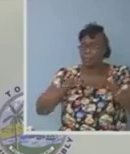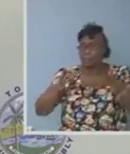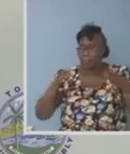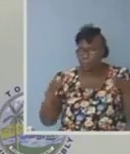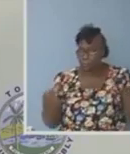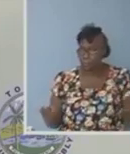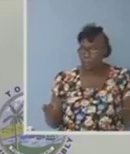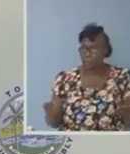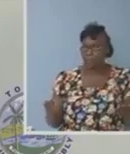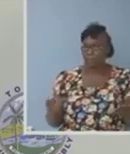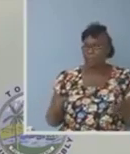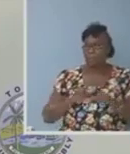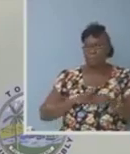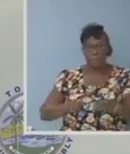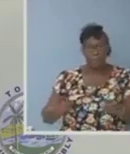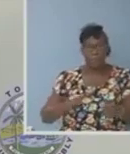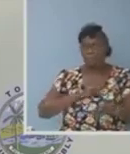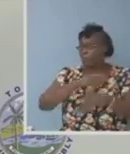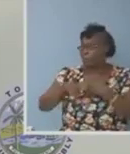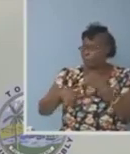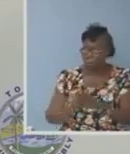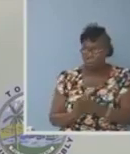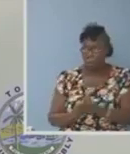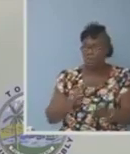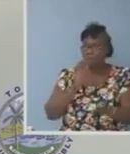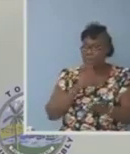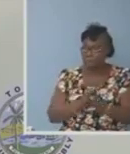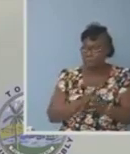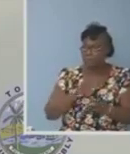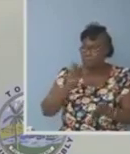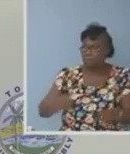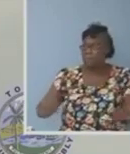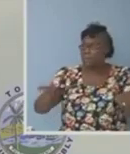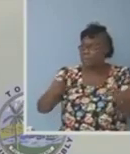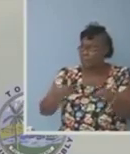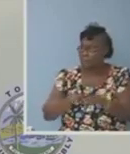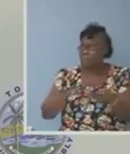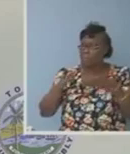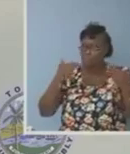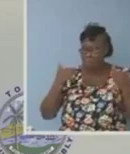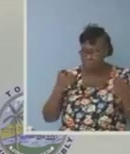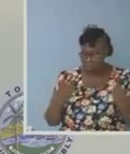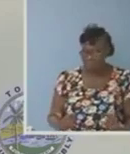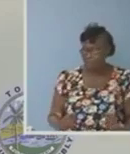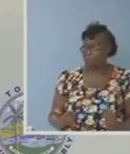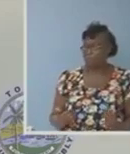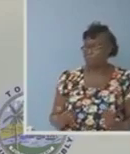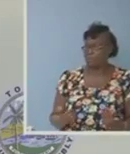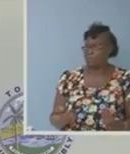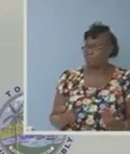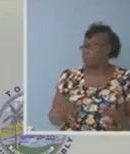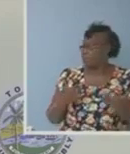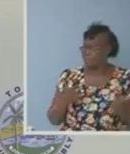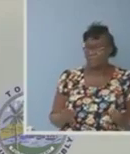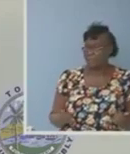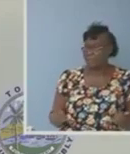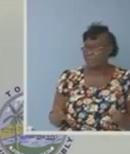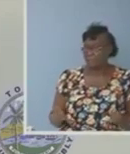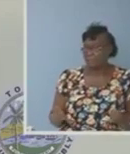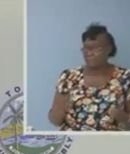are required to be closed at this time. This is not a time for us to try to gain the upper